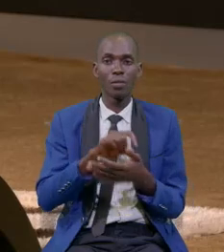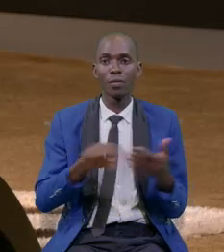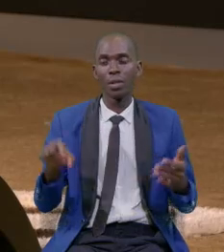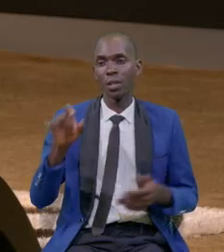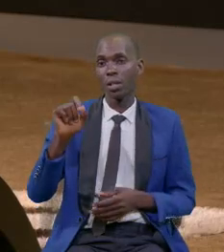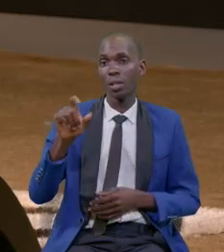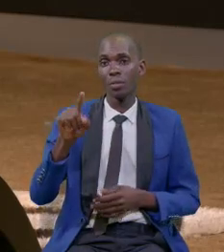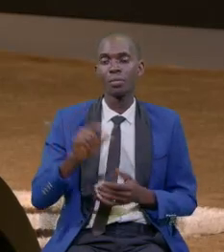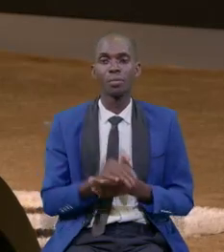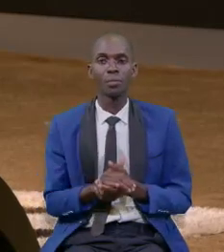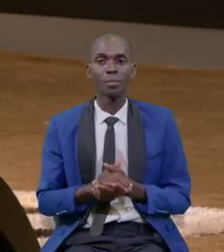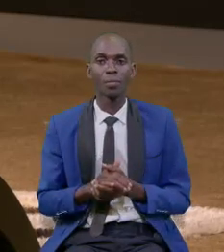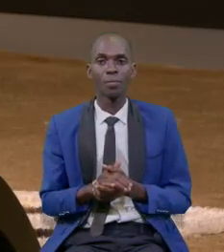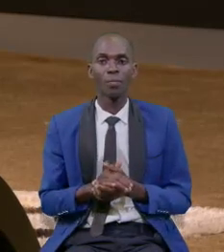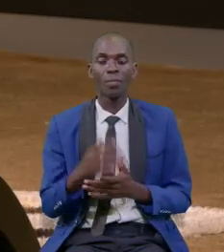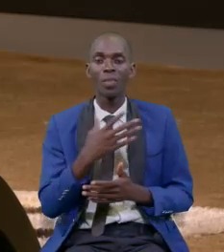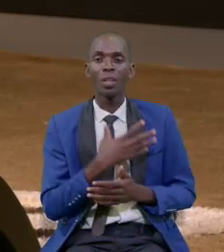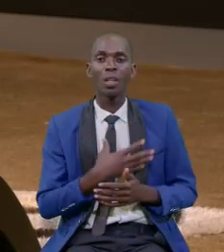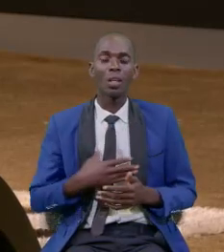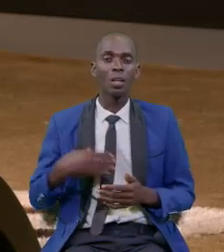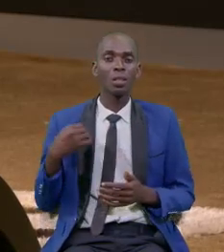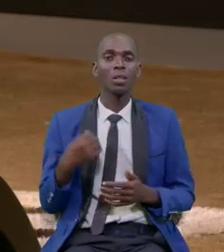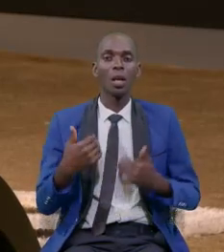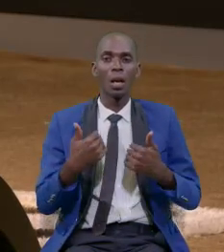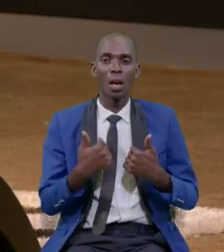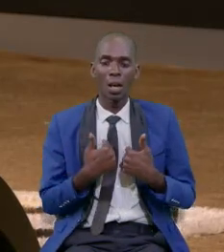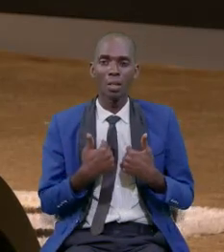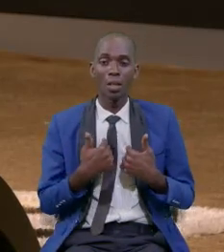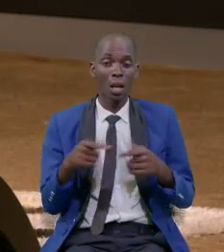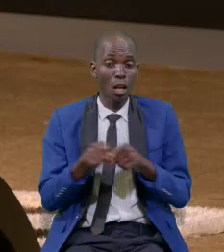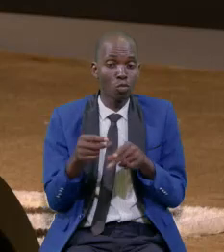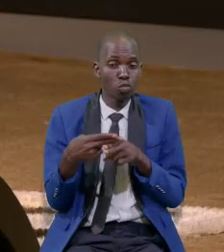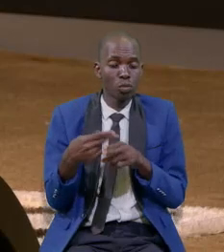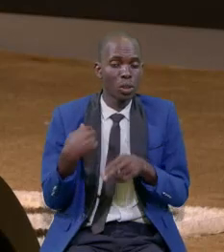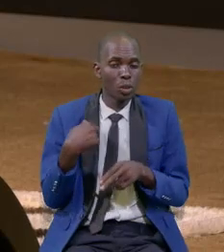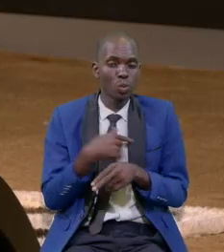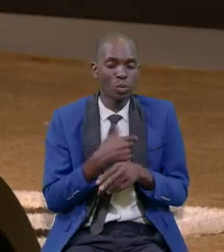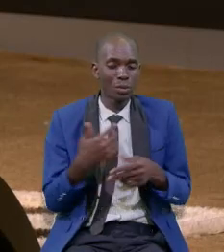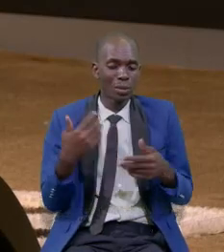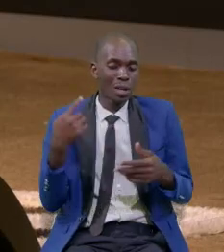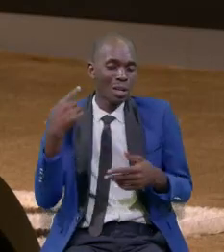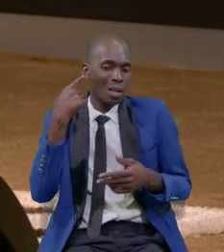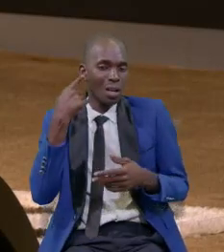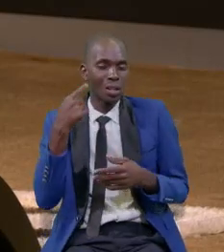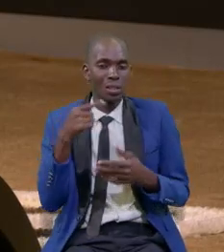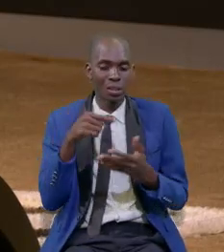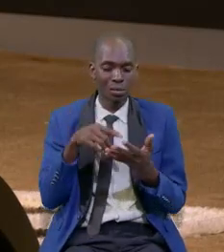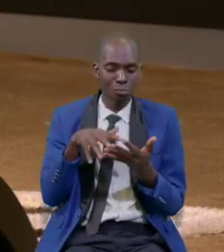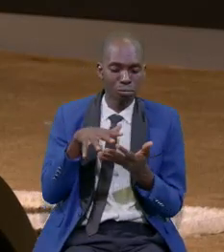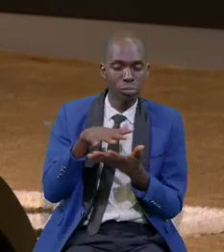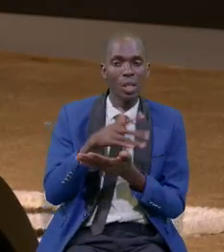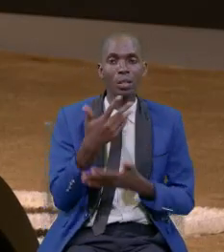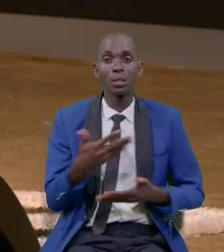verse 11, and as soon as we had heard these things,